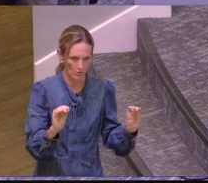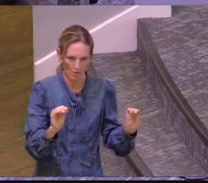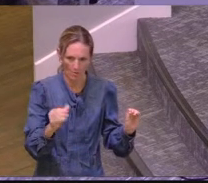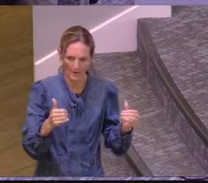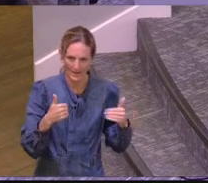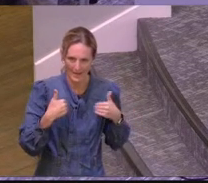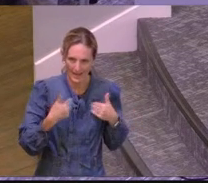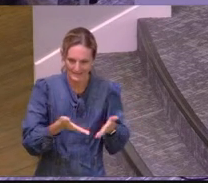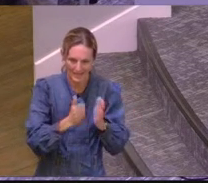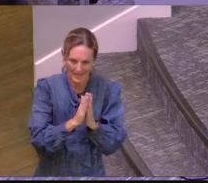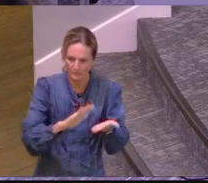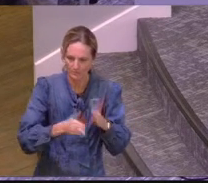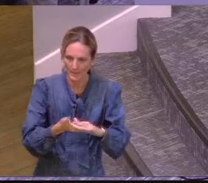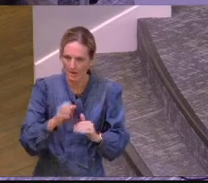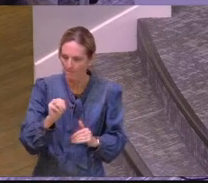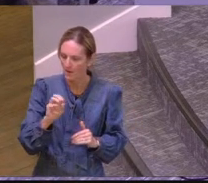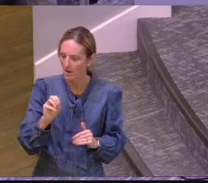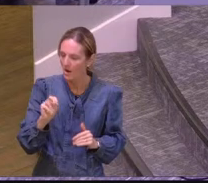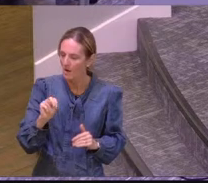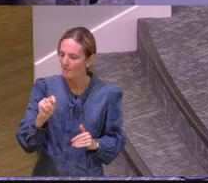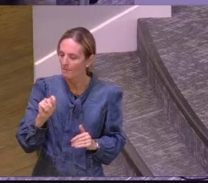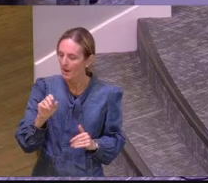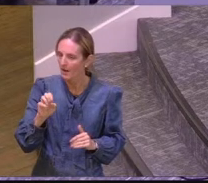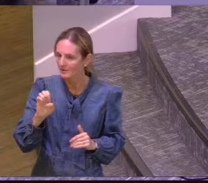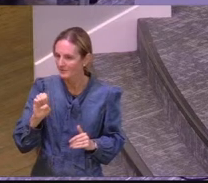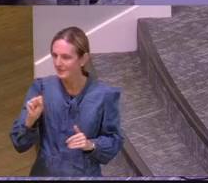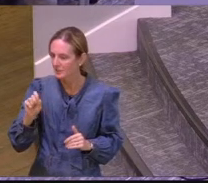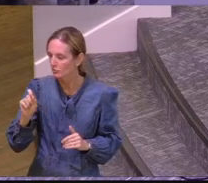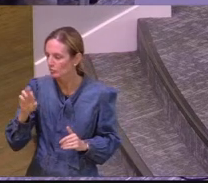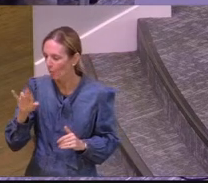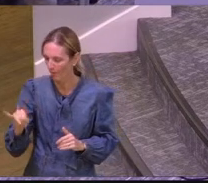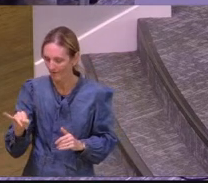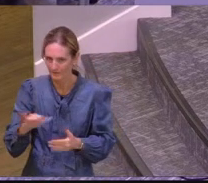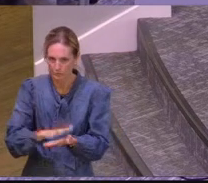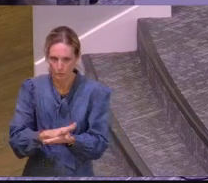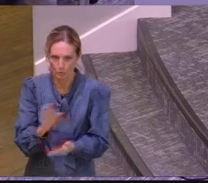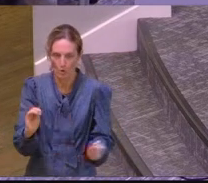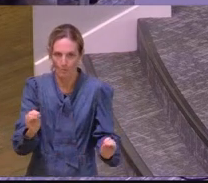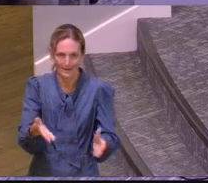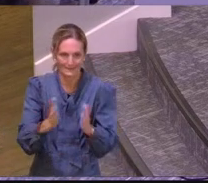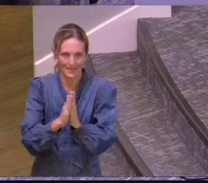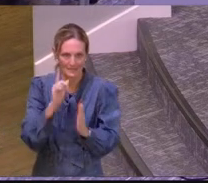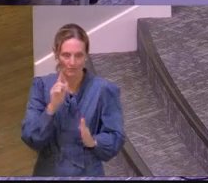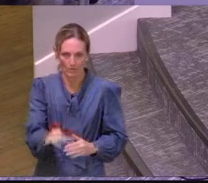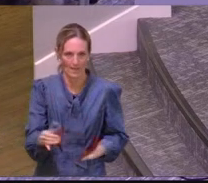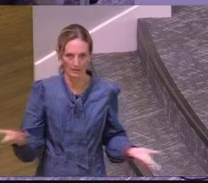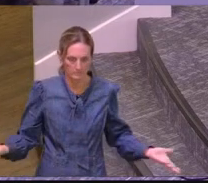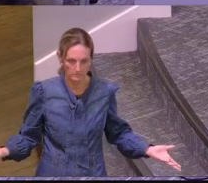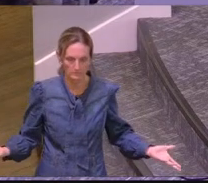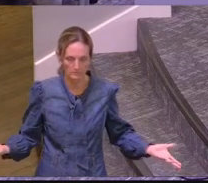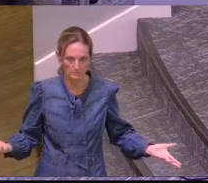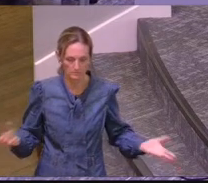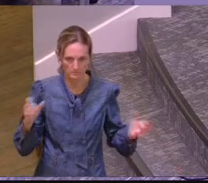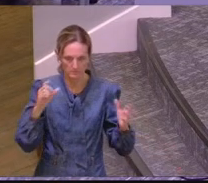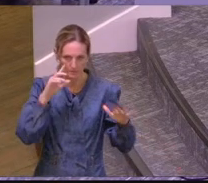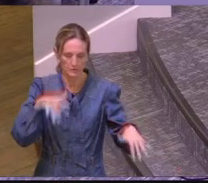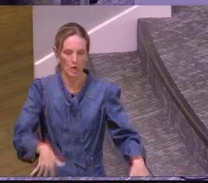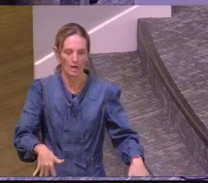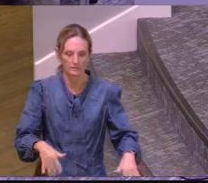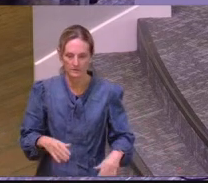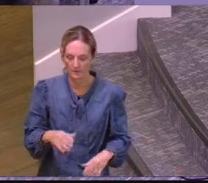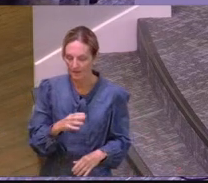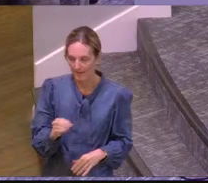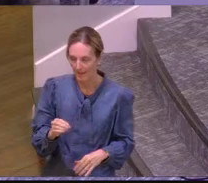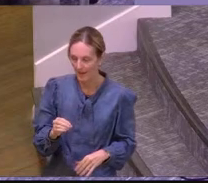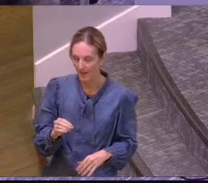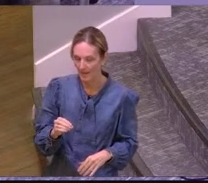Montessori school. You know, and so that, and I think that's the type of thinking that Dr. Anderson,